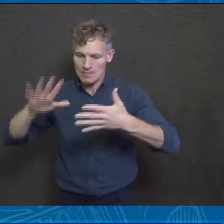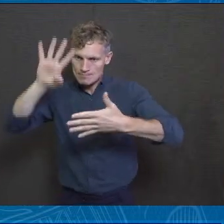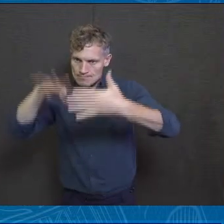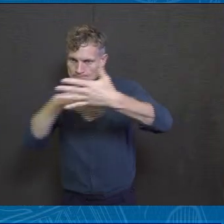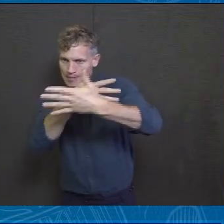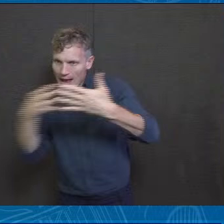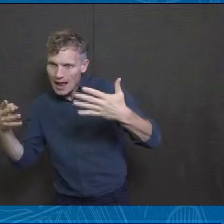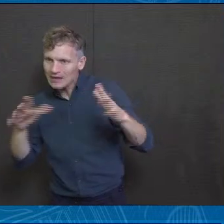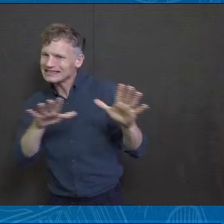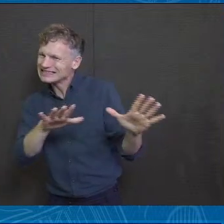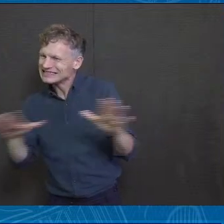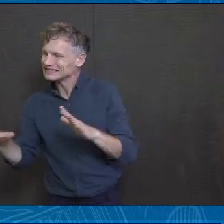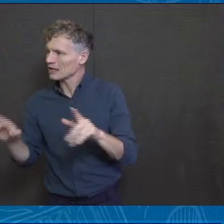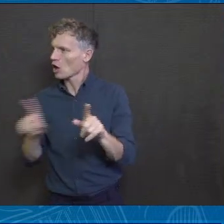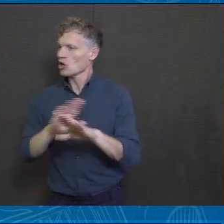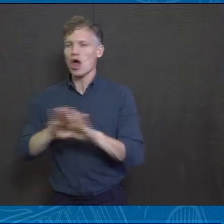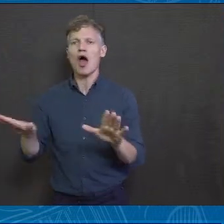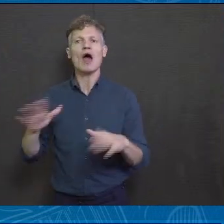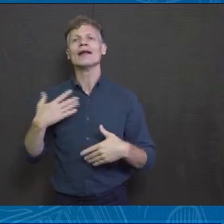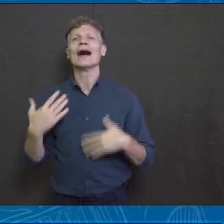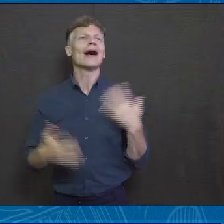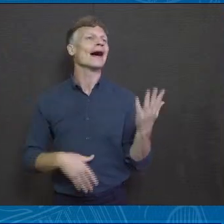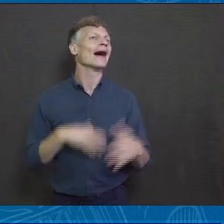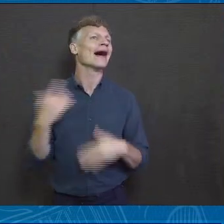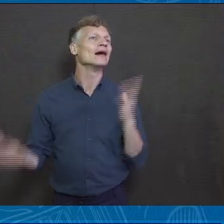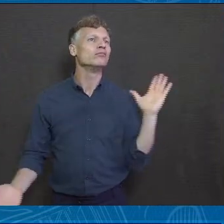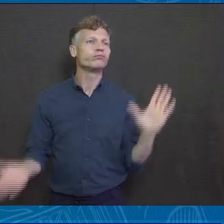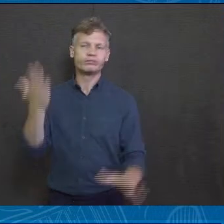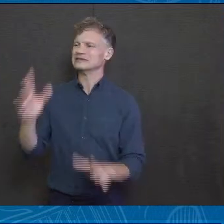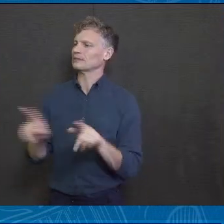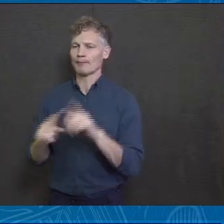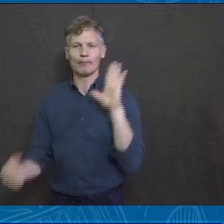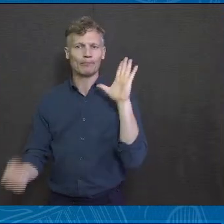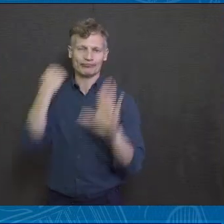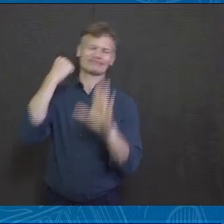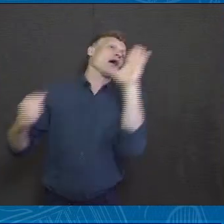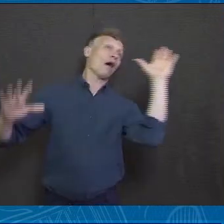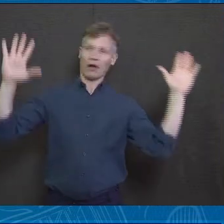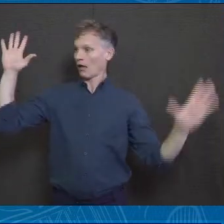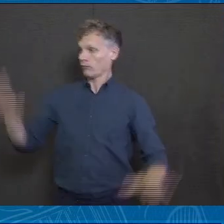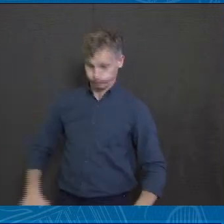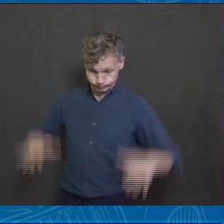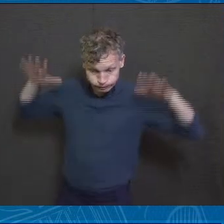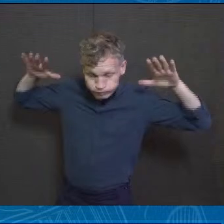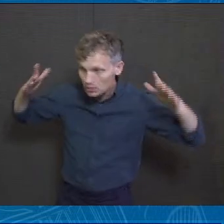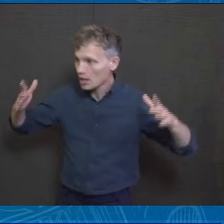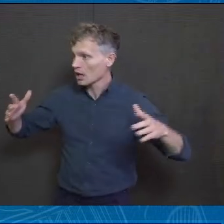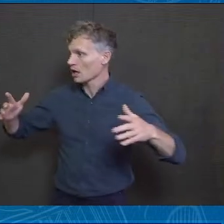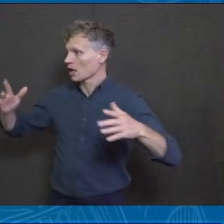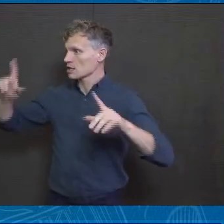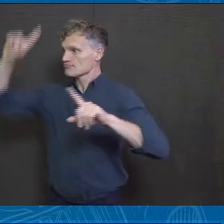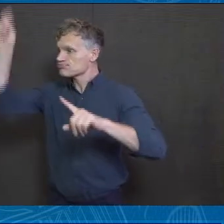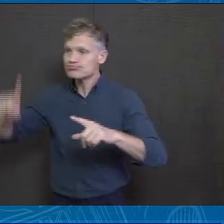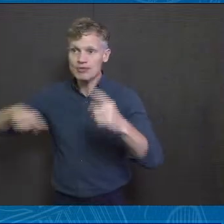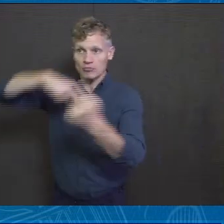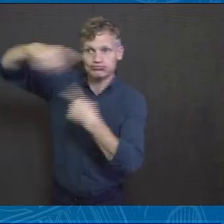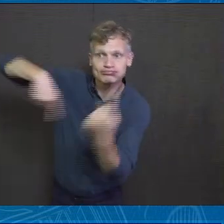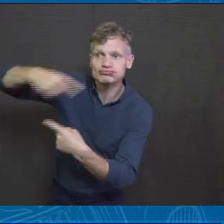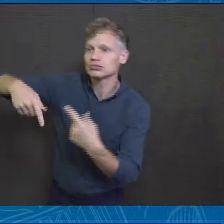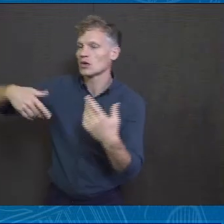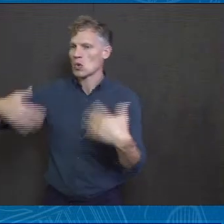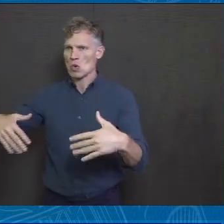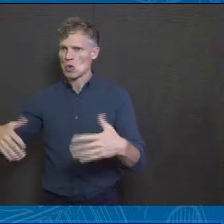planning, because the governments can then, if we have the knowledge about the upcoming risk, then governments and policymakers can plan